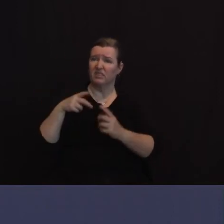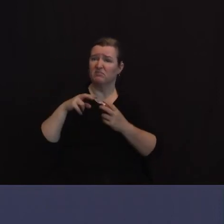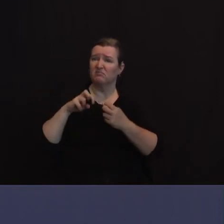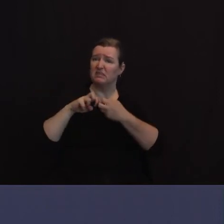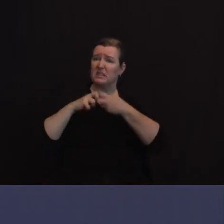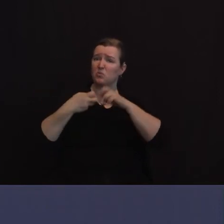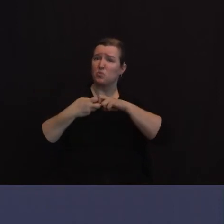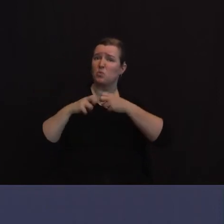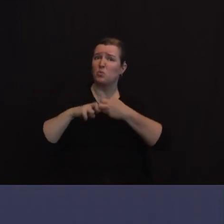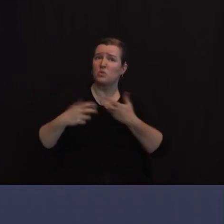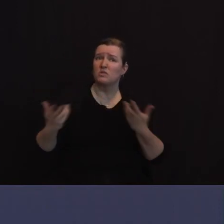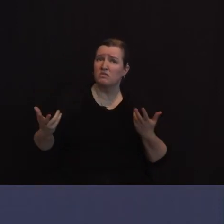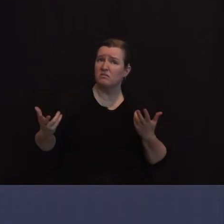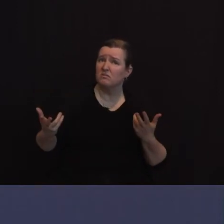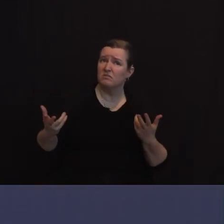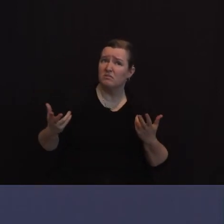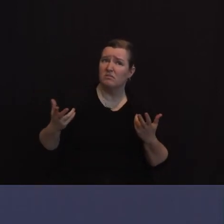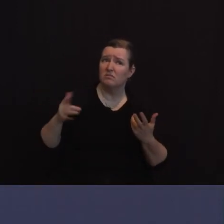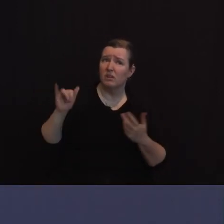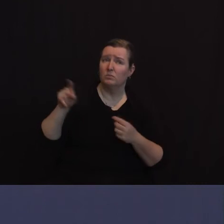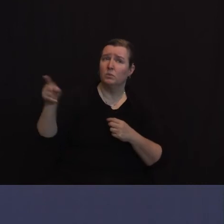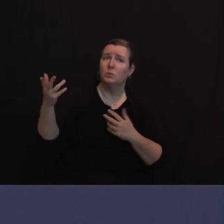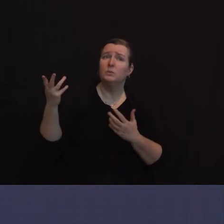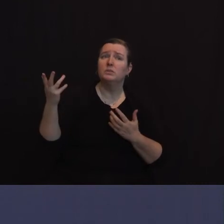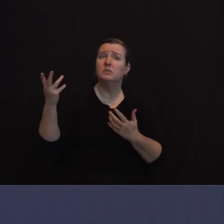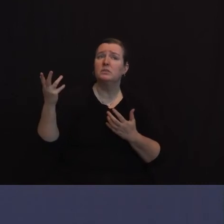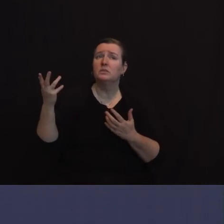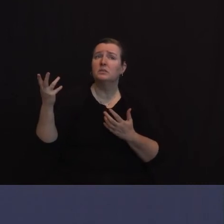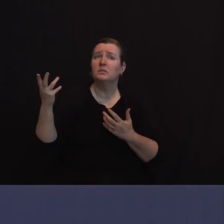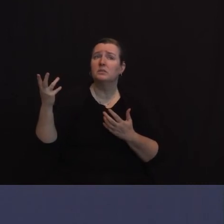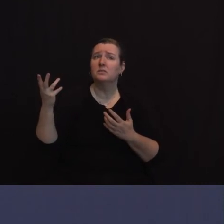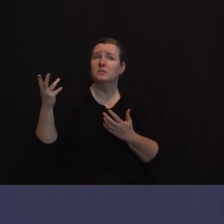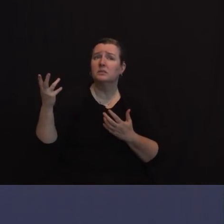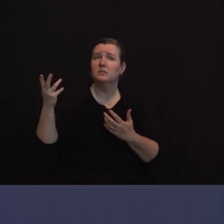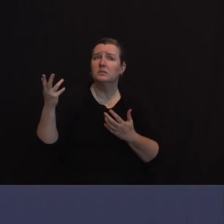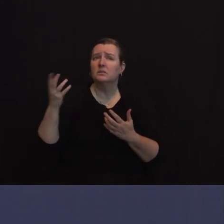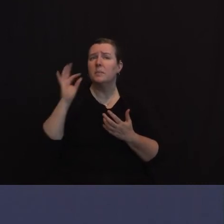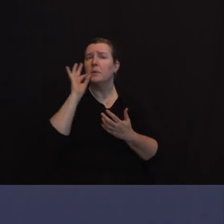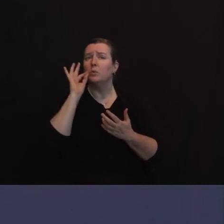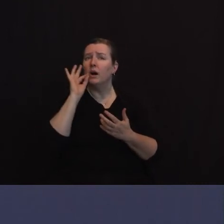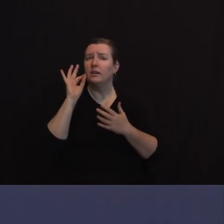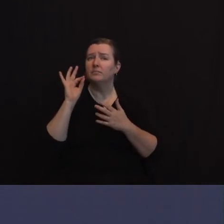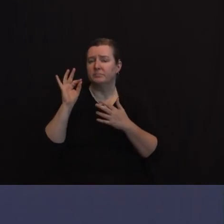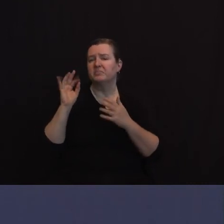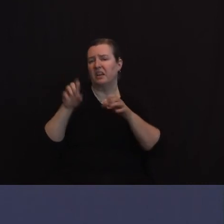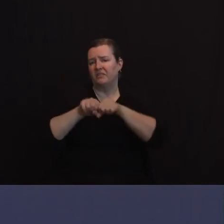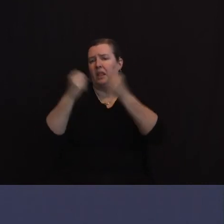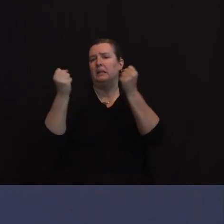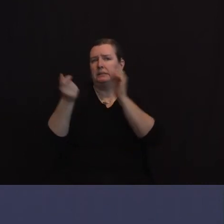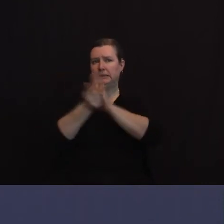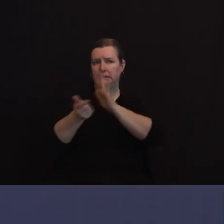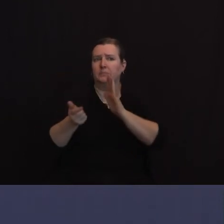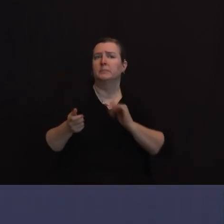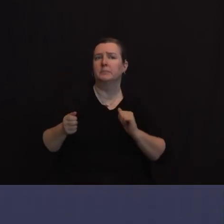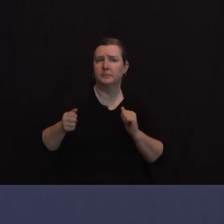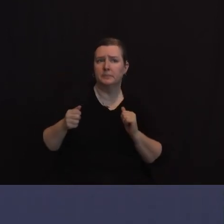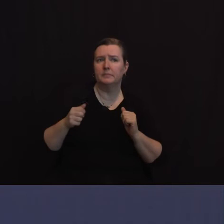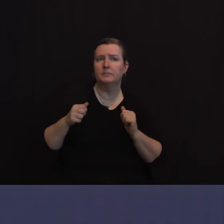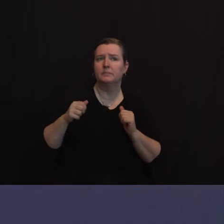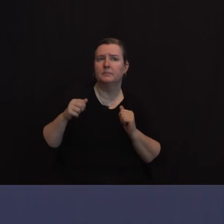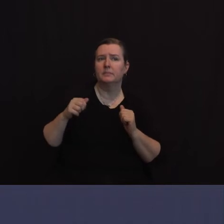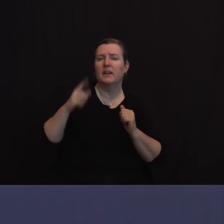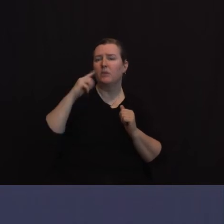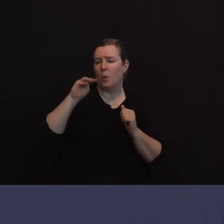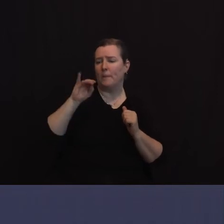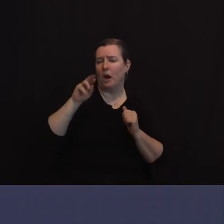Governor, that only giving minors warnings for multiple pot and alcohol violations is sending the wrong message? I know you are a